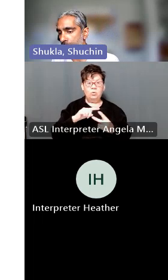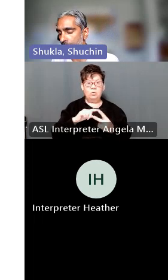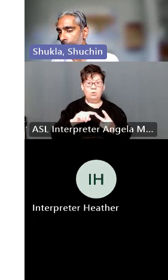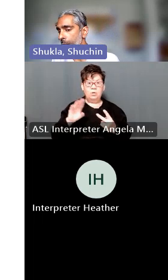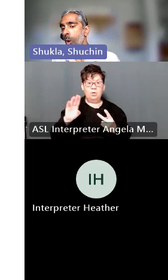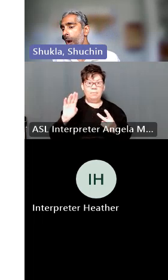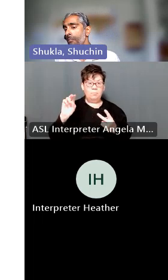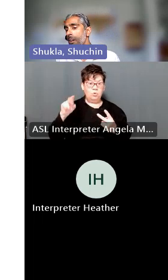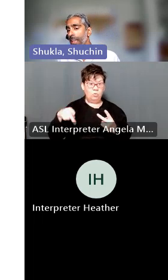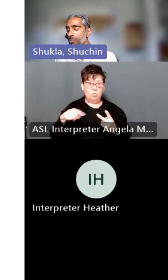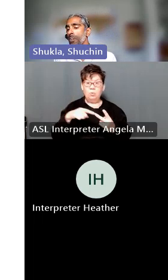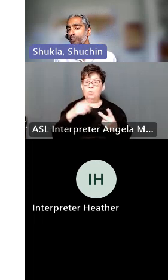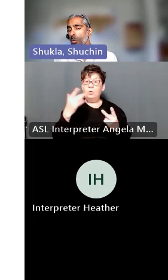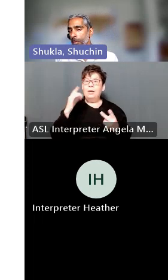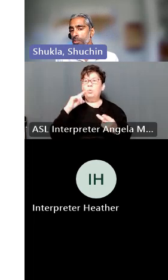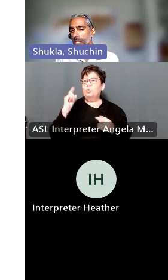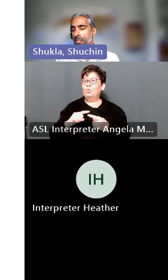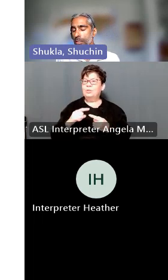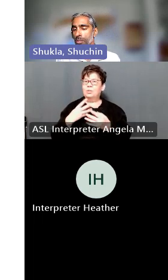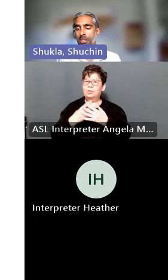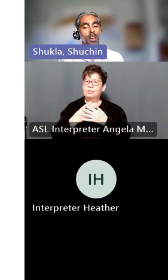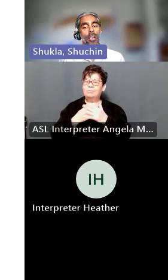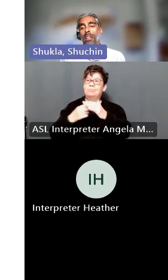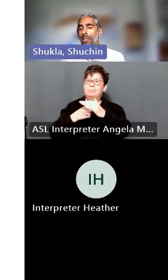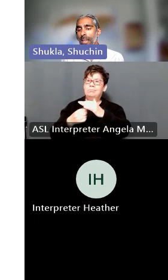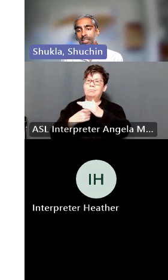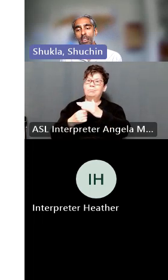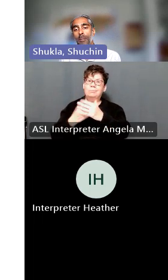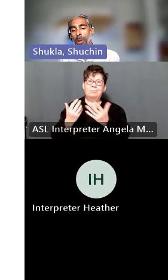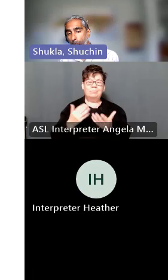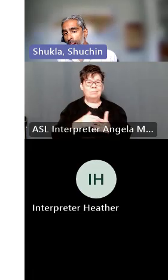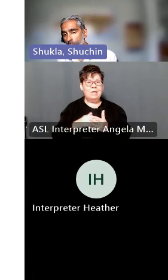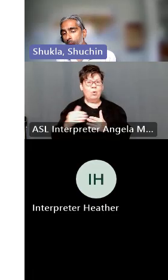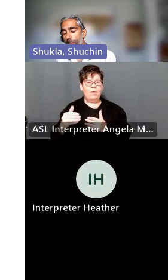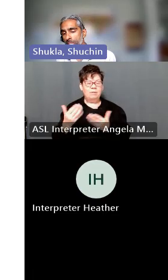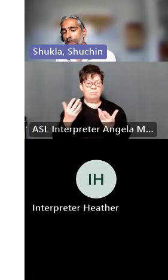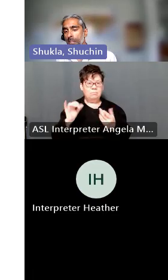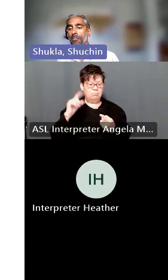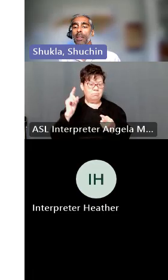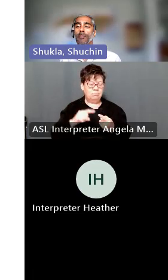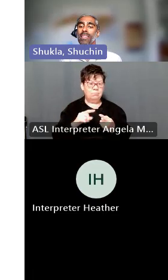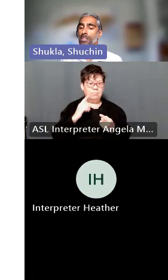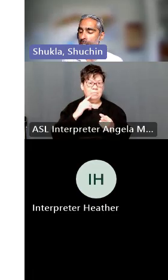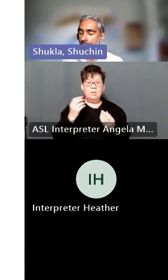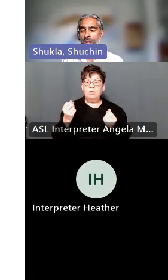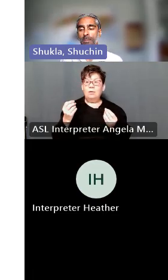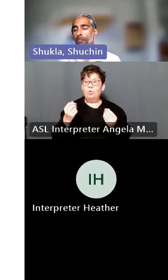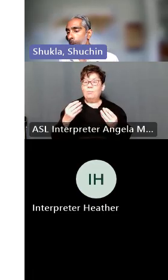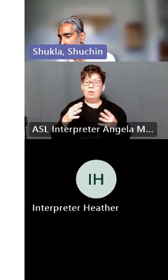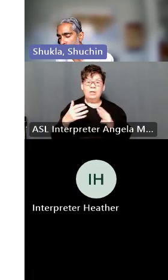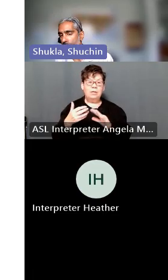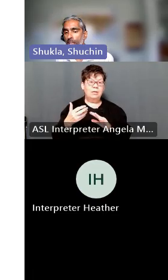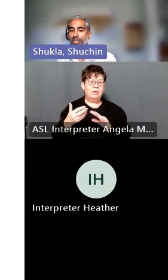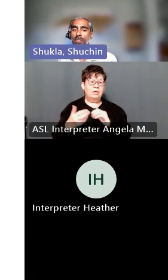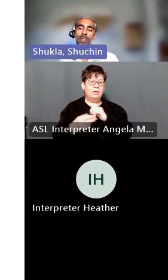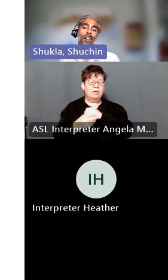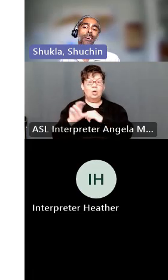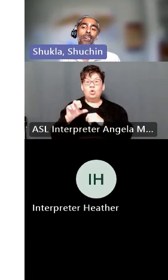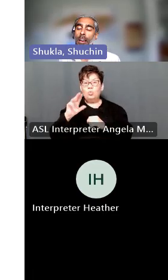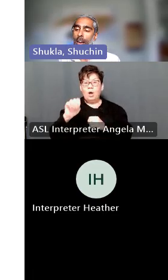of reincarceration if you have a history of criminal justice issues, less property crime most specifically, but less recidivism and